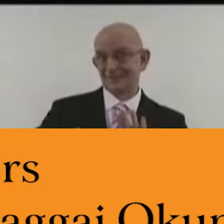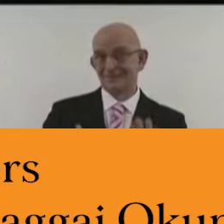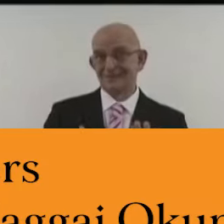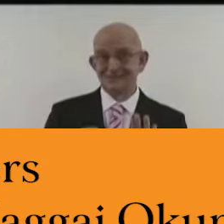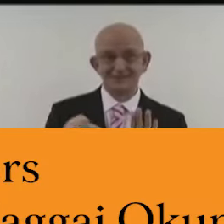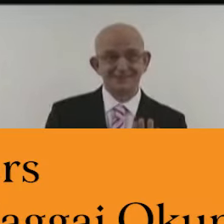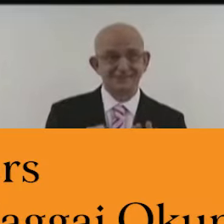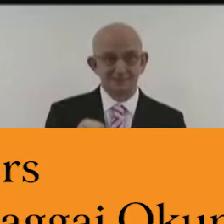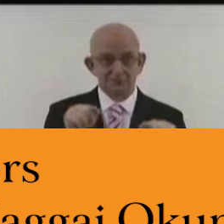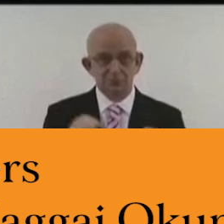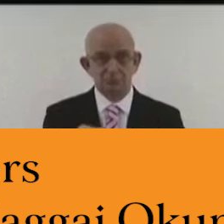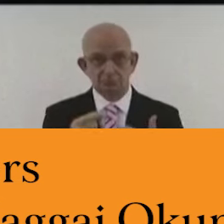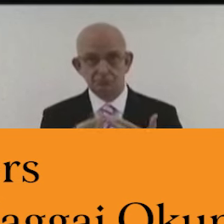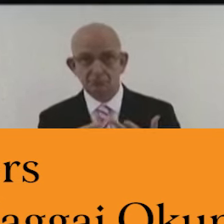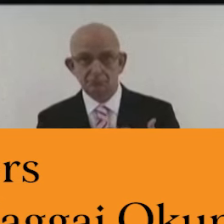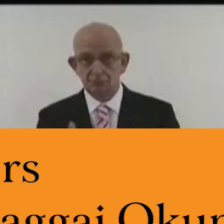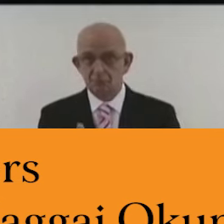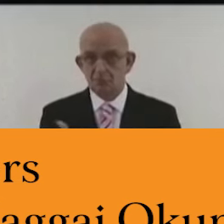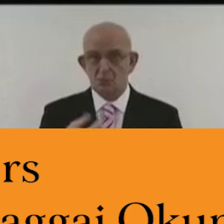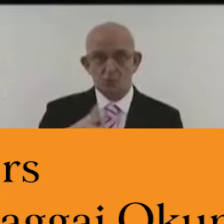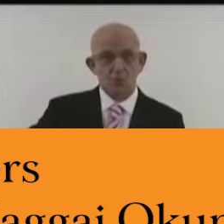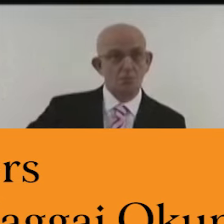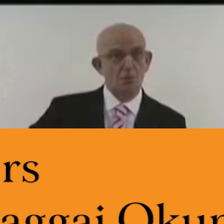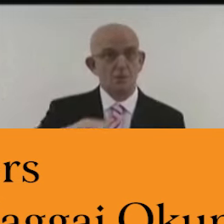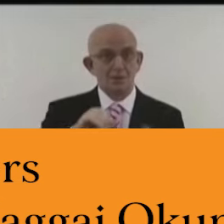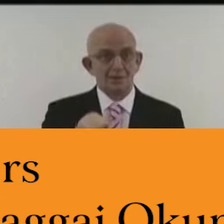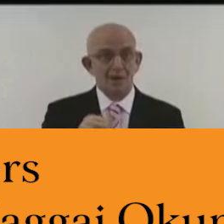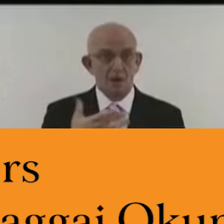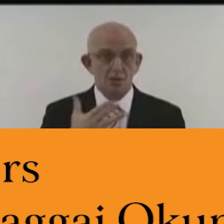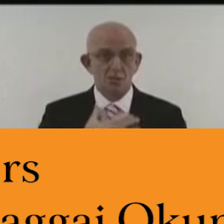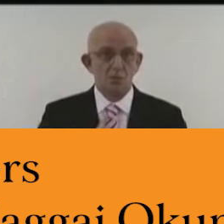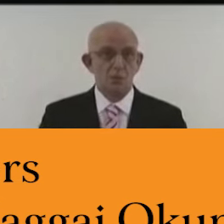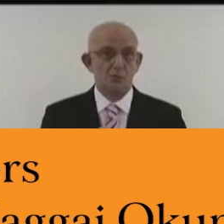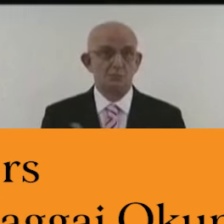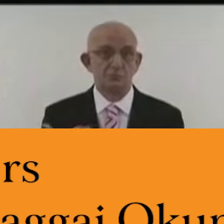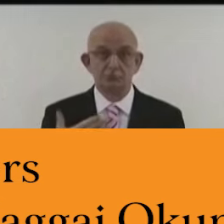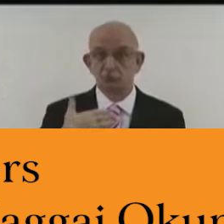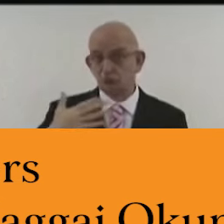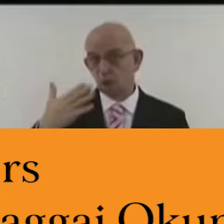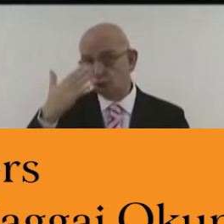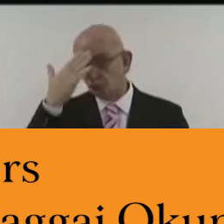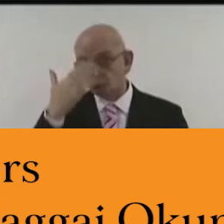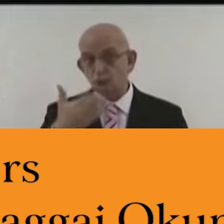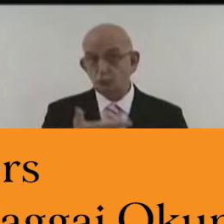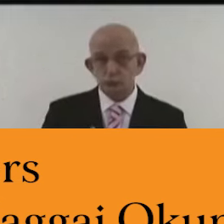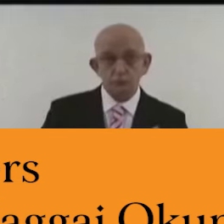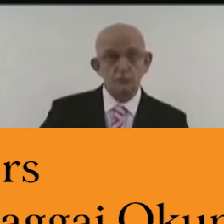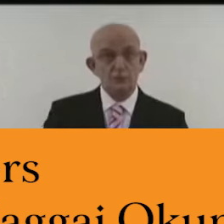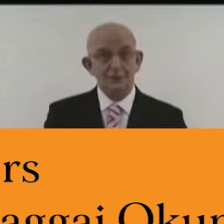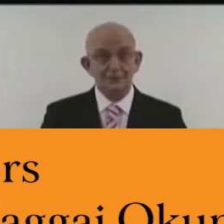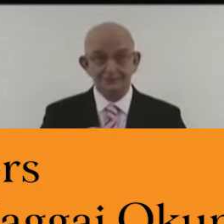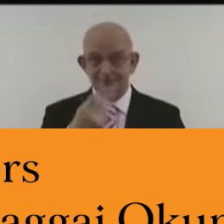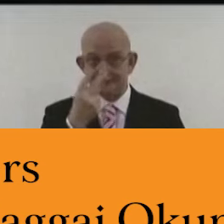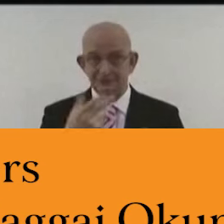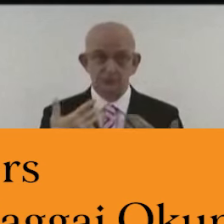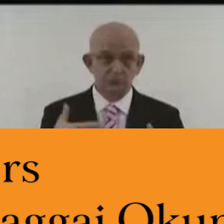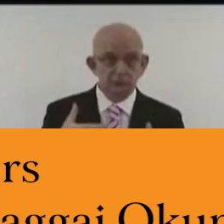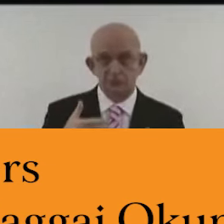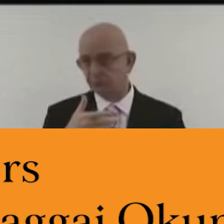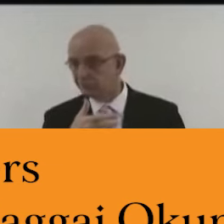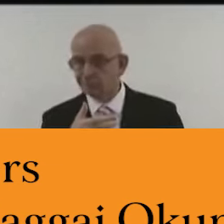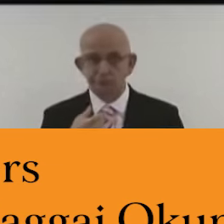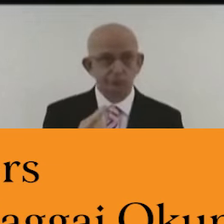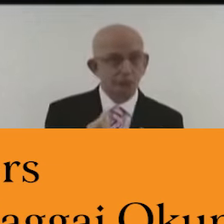standards and climate justice. The COP must therefore address these issues and others in a conclusive manner and